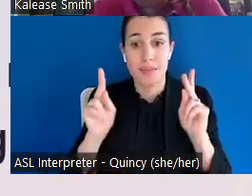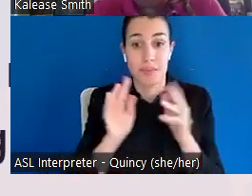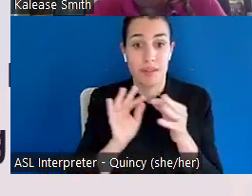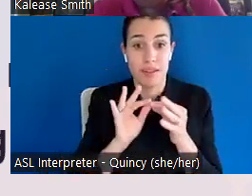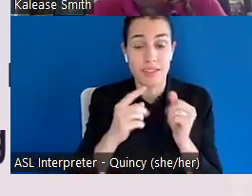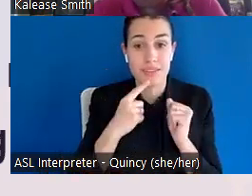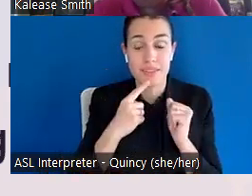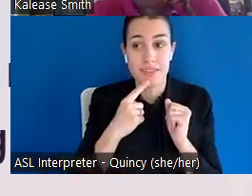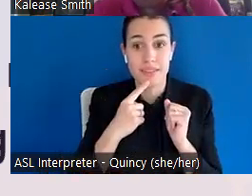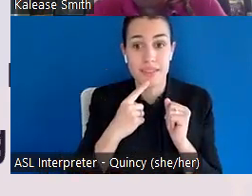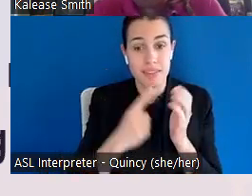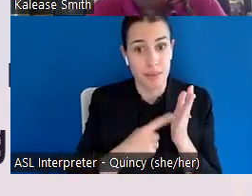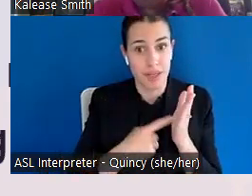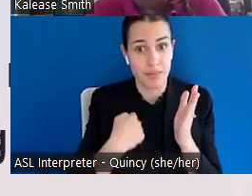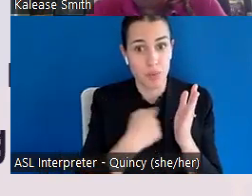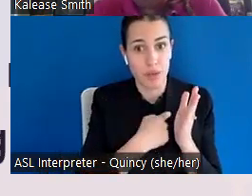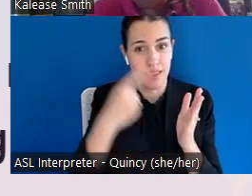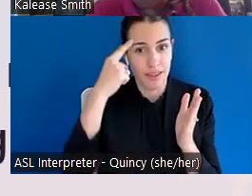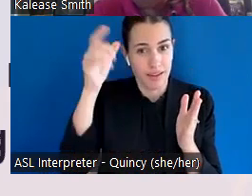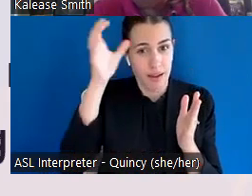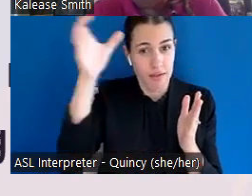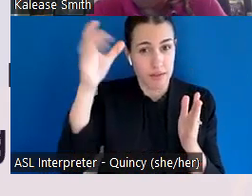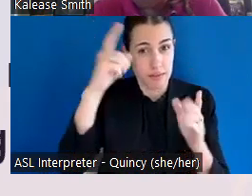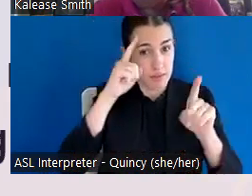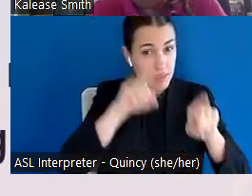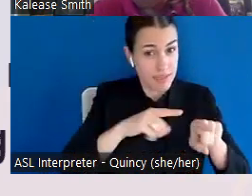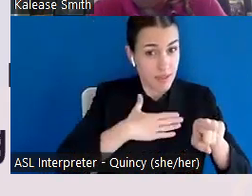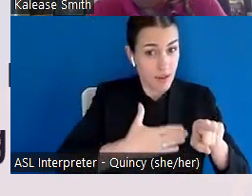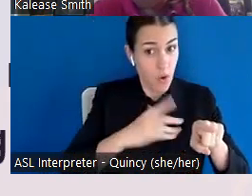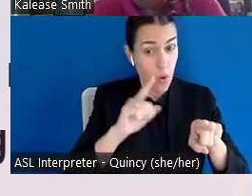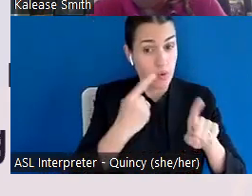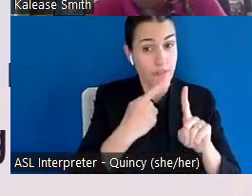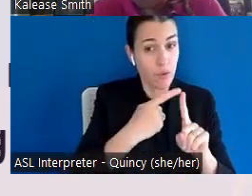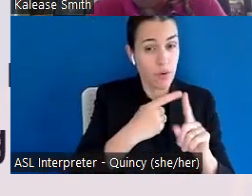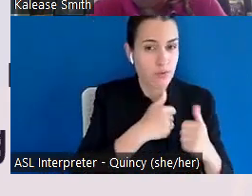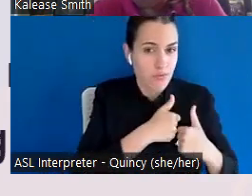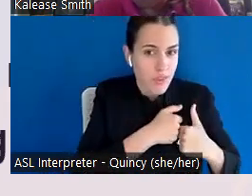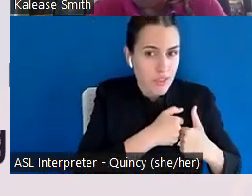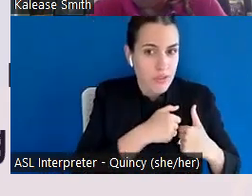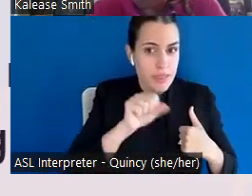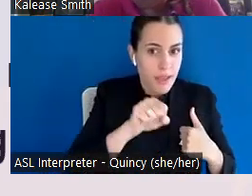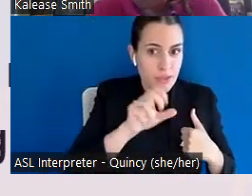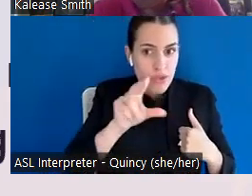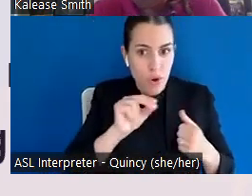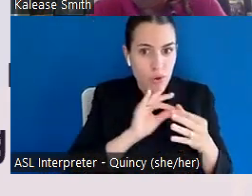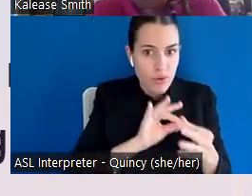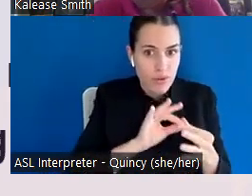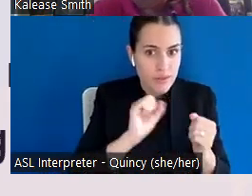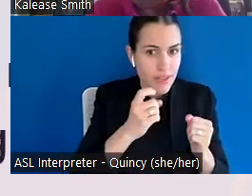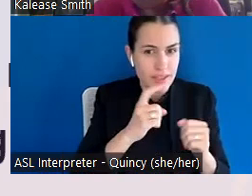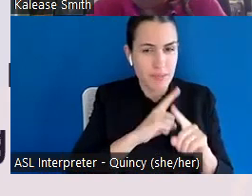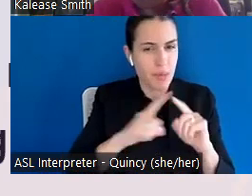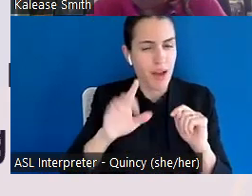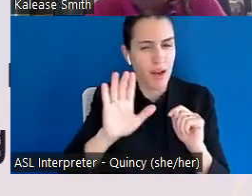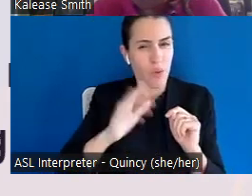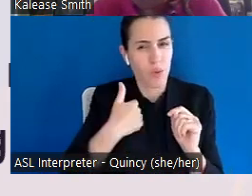or the greater understanding of consent is that it's only in intimate relationships and it's only yes or no. But now we know that that is not